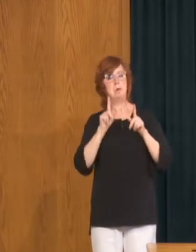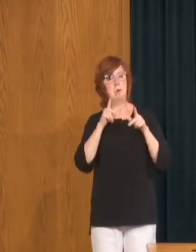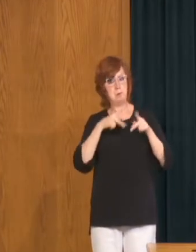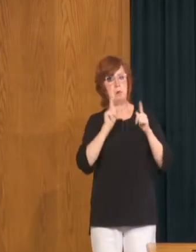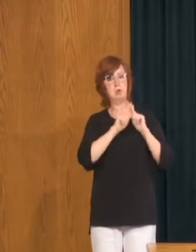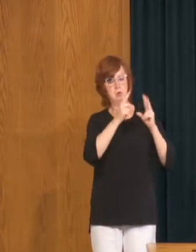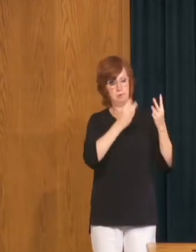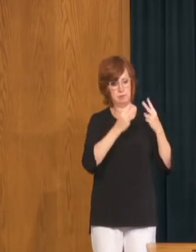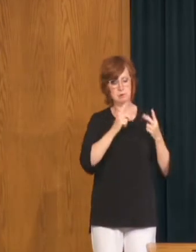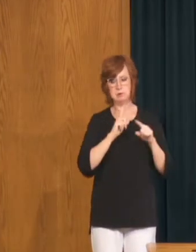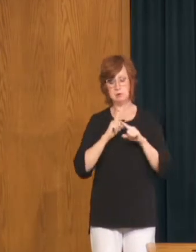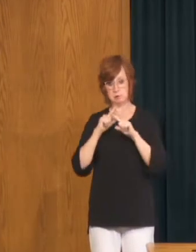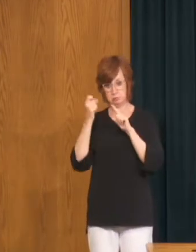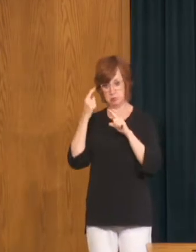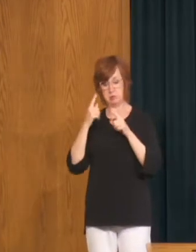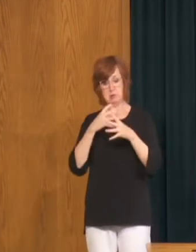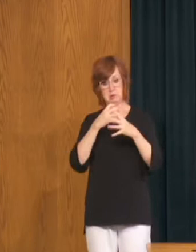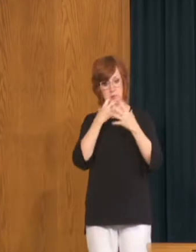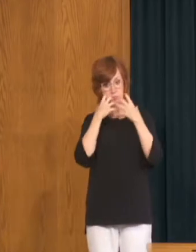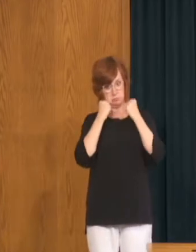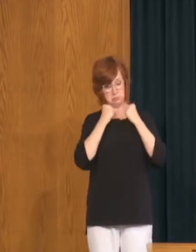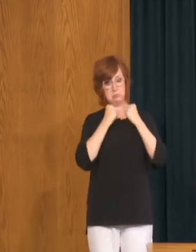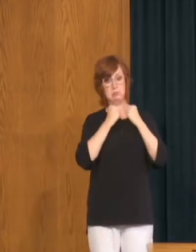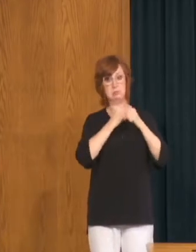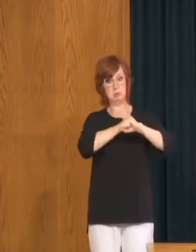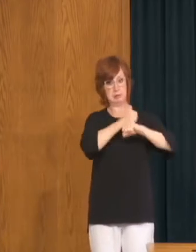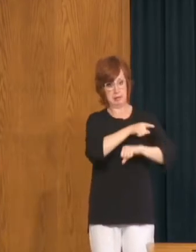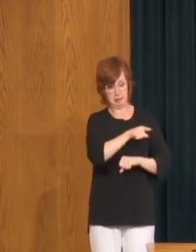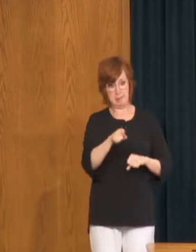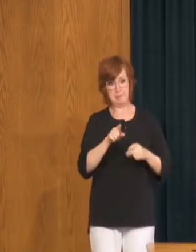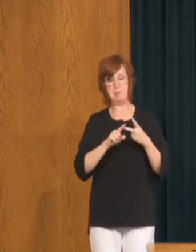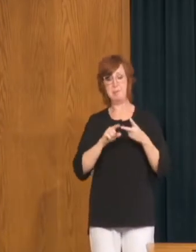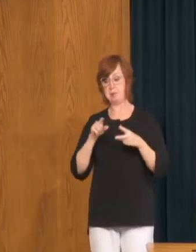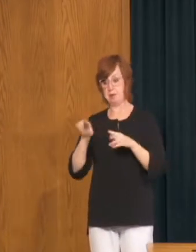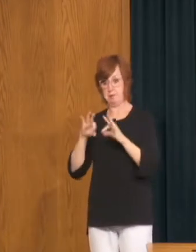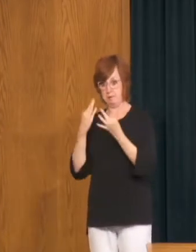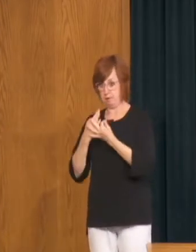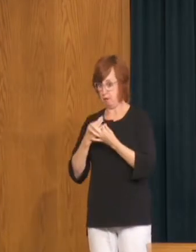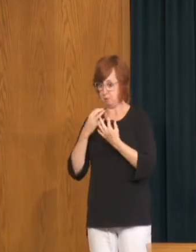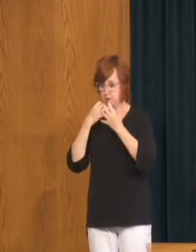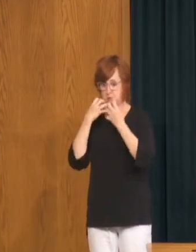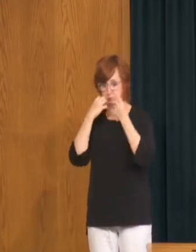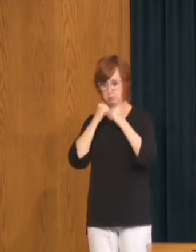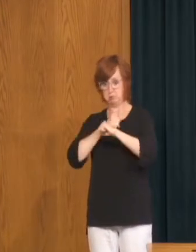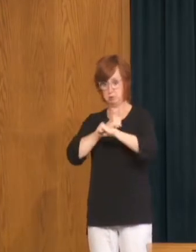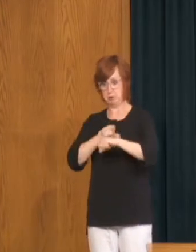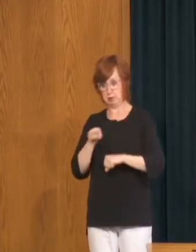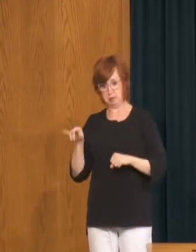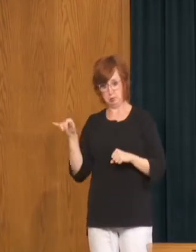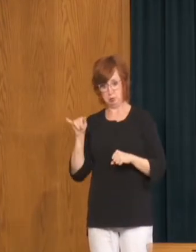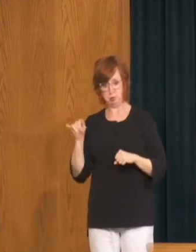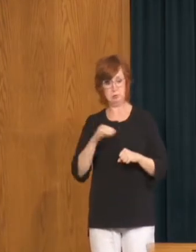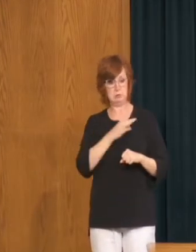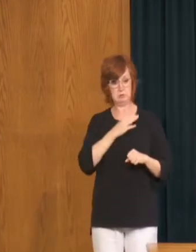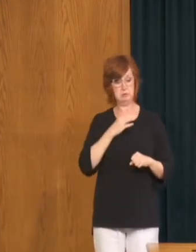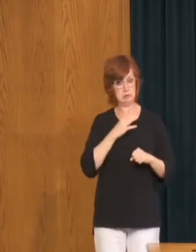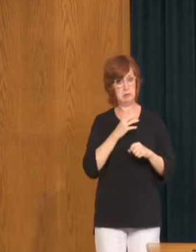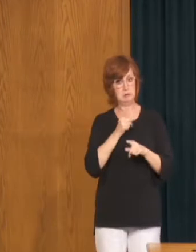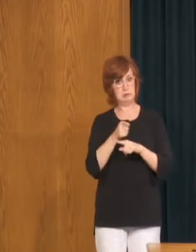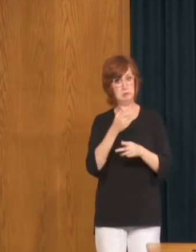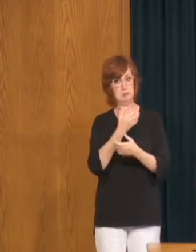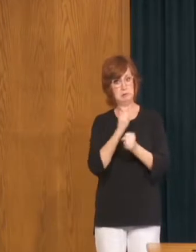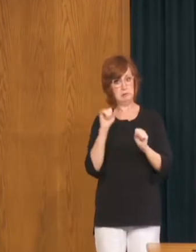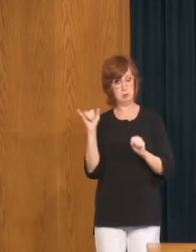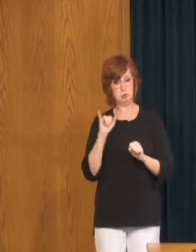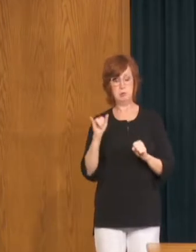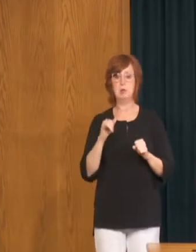protect our residents, to protect our family members, as well as to protect the staff in these facilities from the spread of COVID-19.